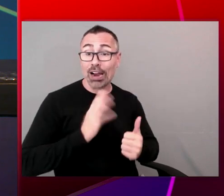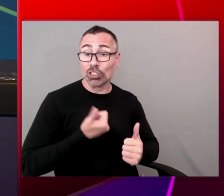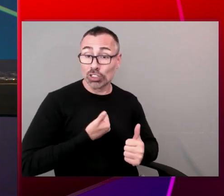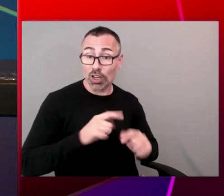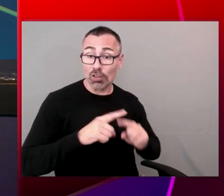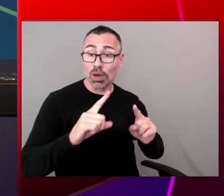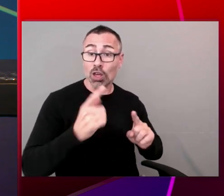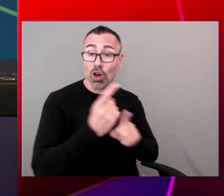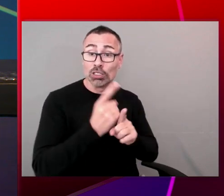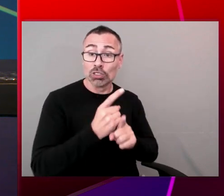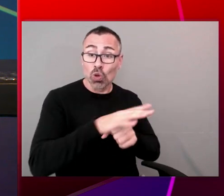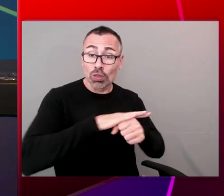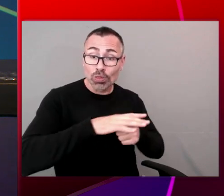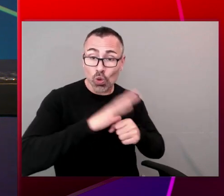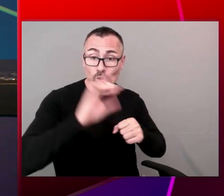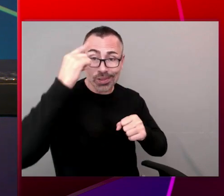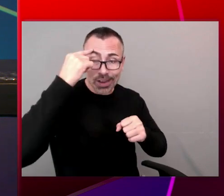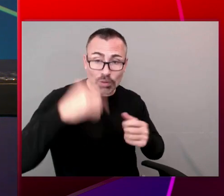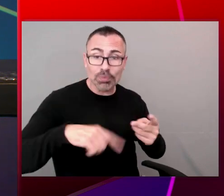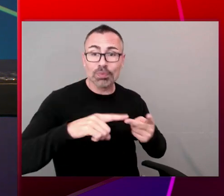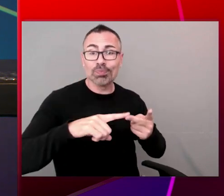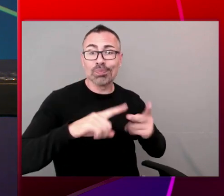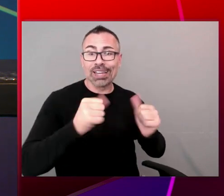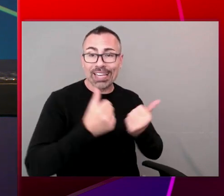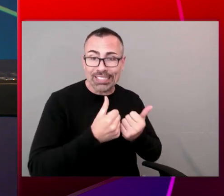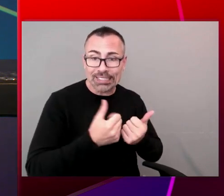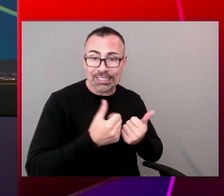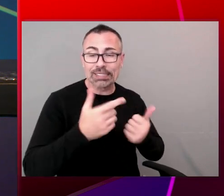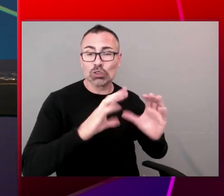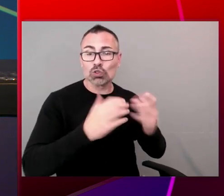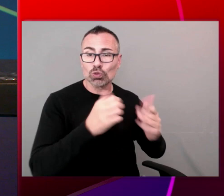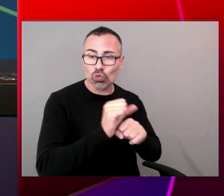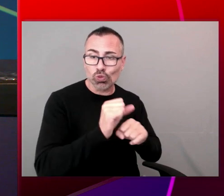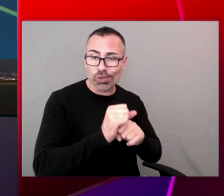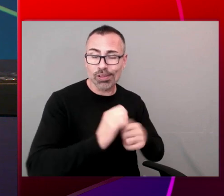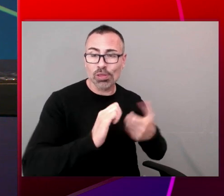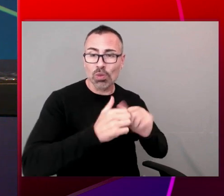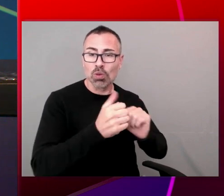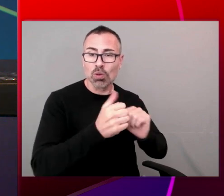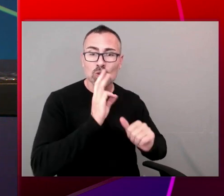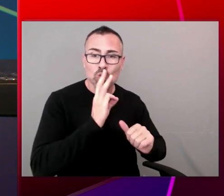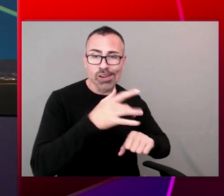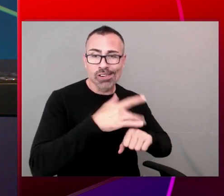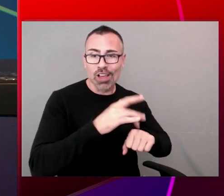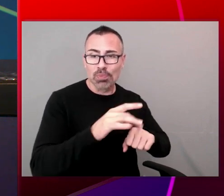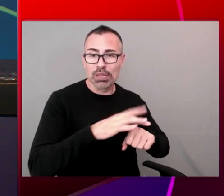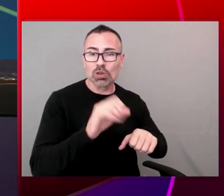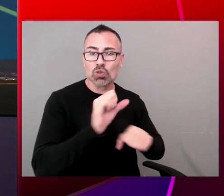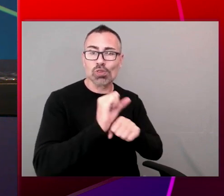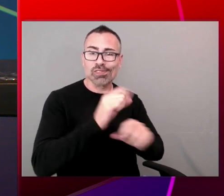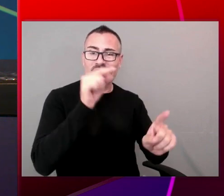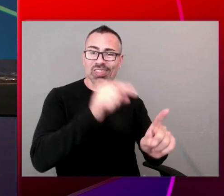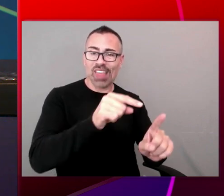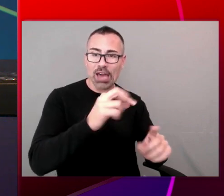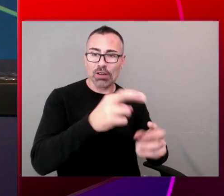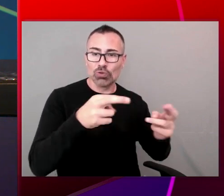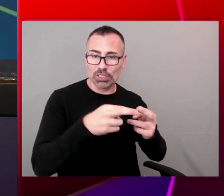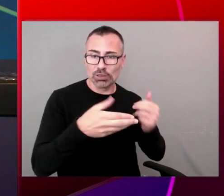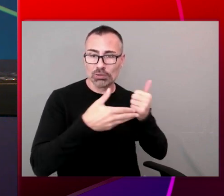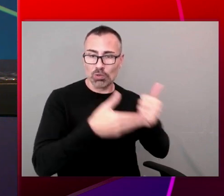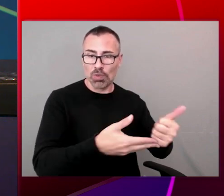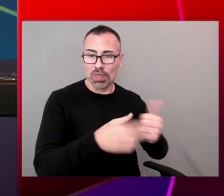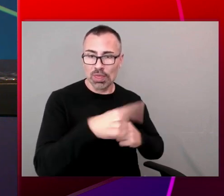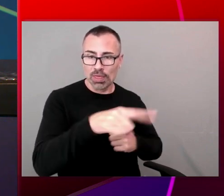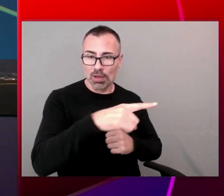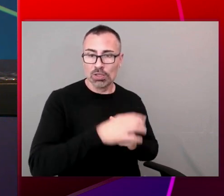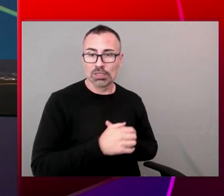and local groups that are also working on the problem of water availability for that particular region. Yeah, I mean, it's